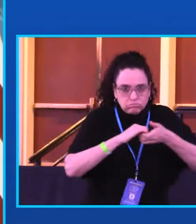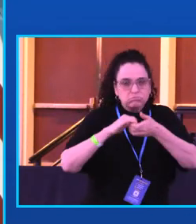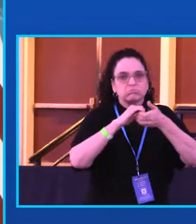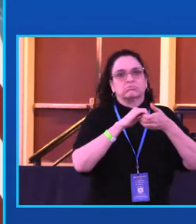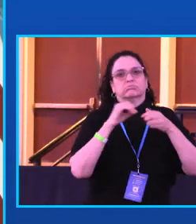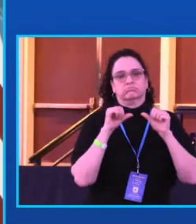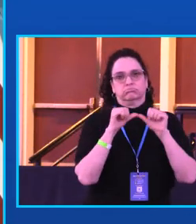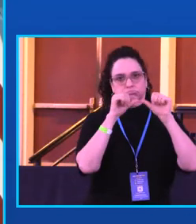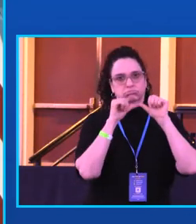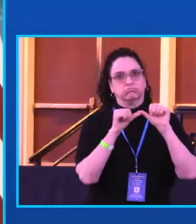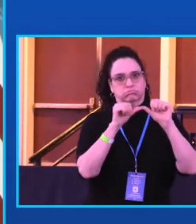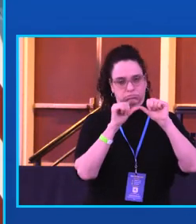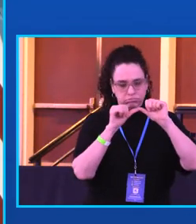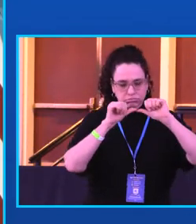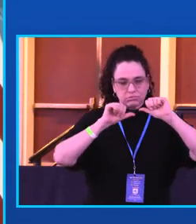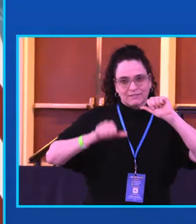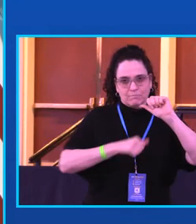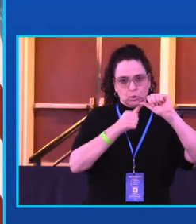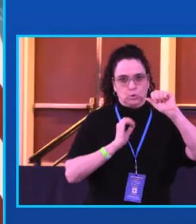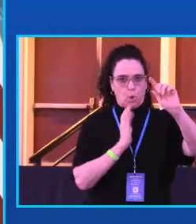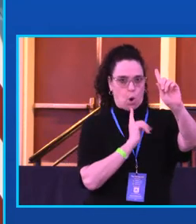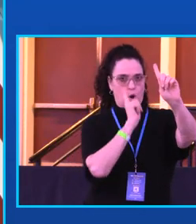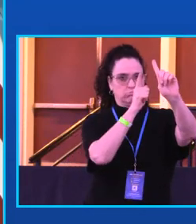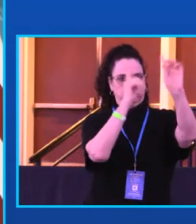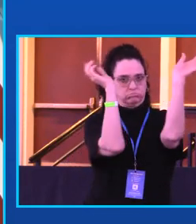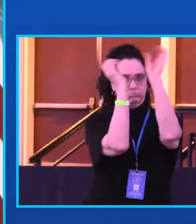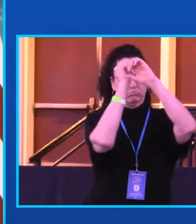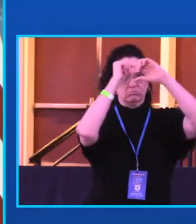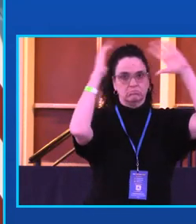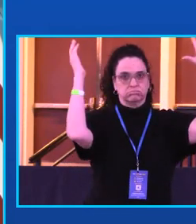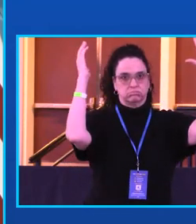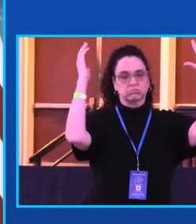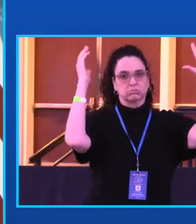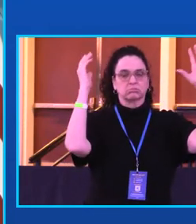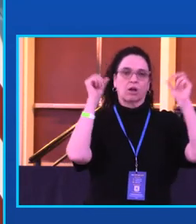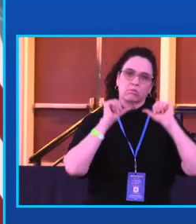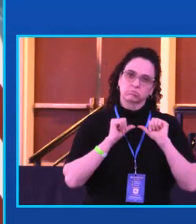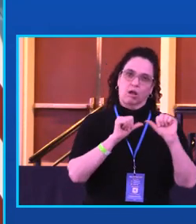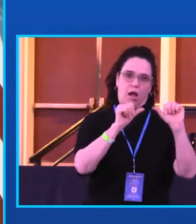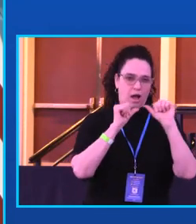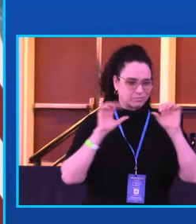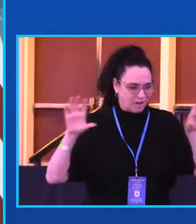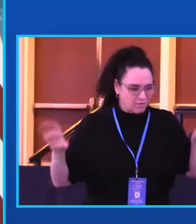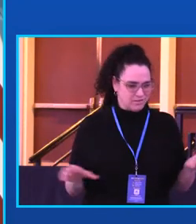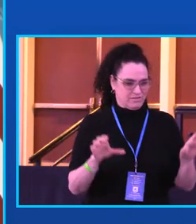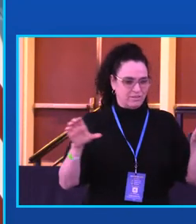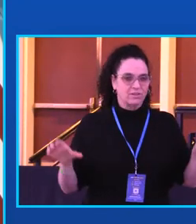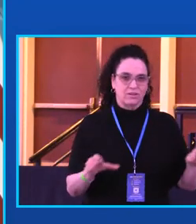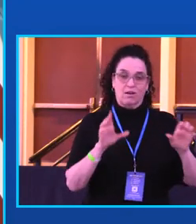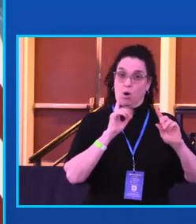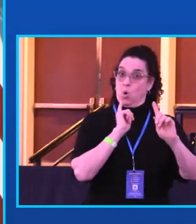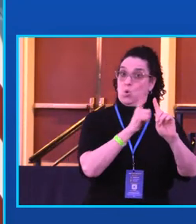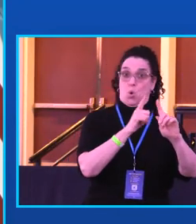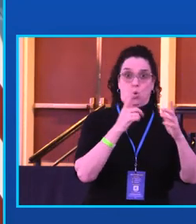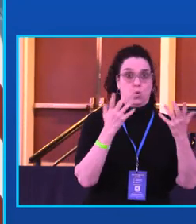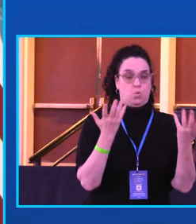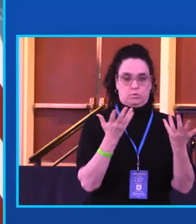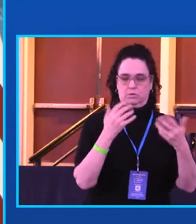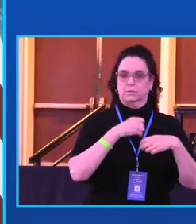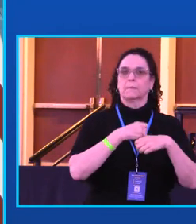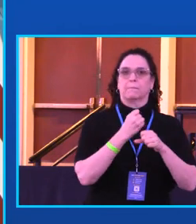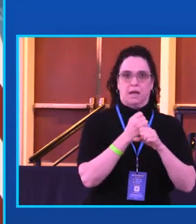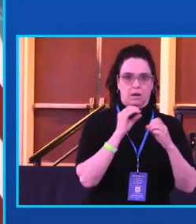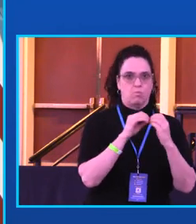to reach our ideals in the constant effort to create a more perfect